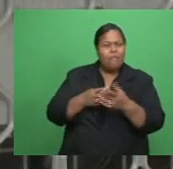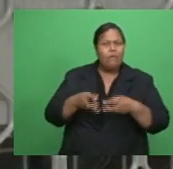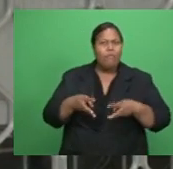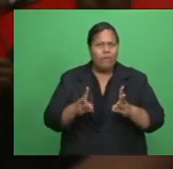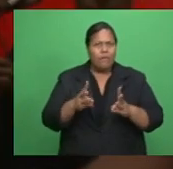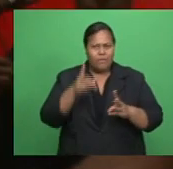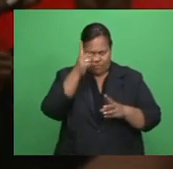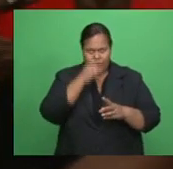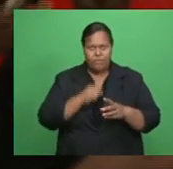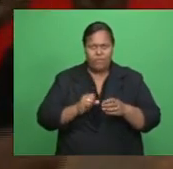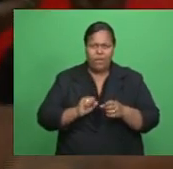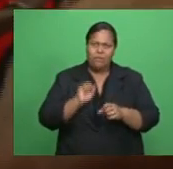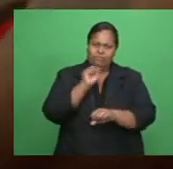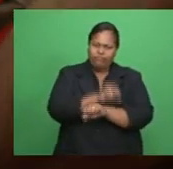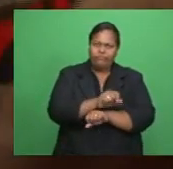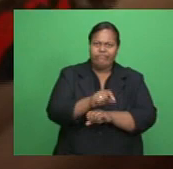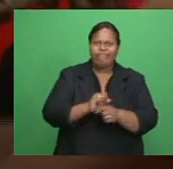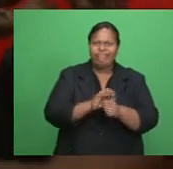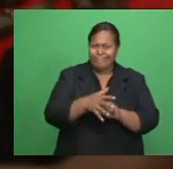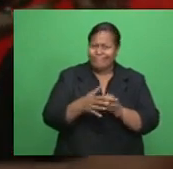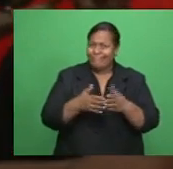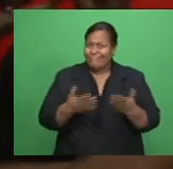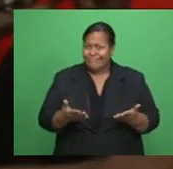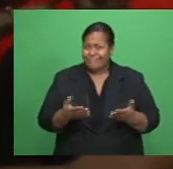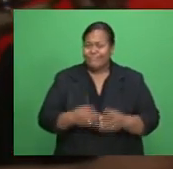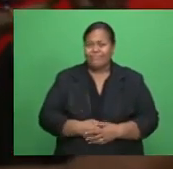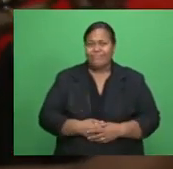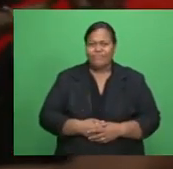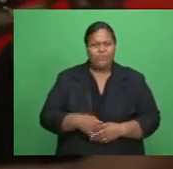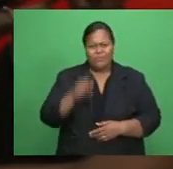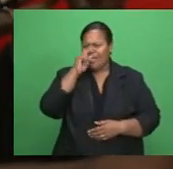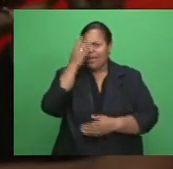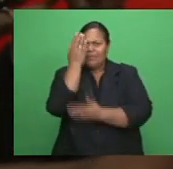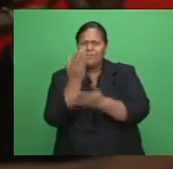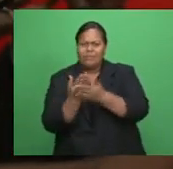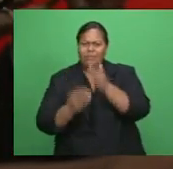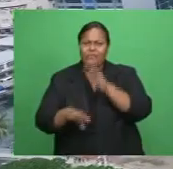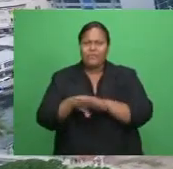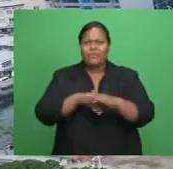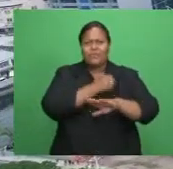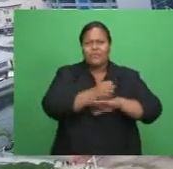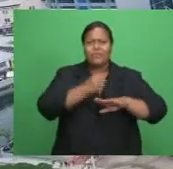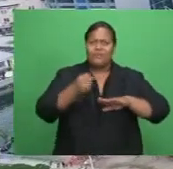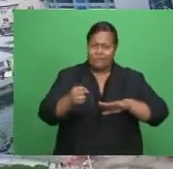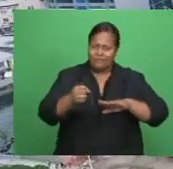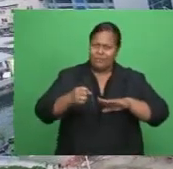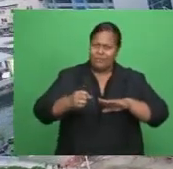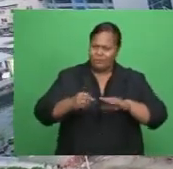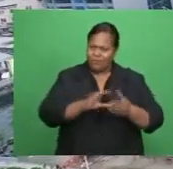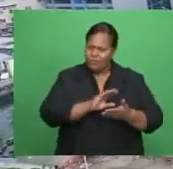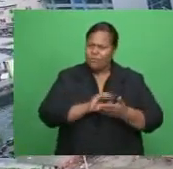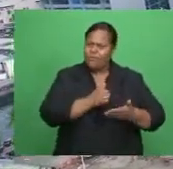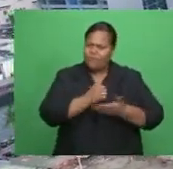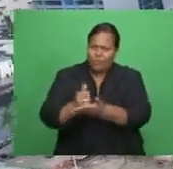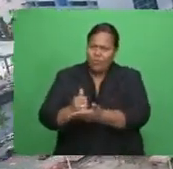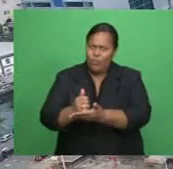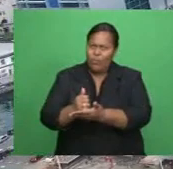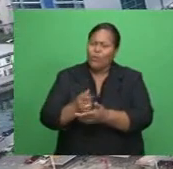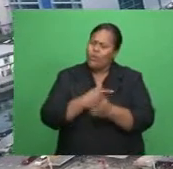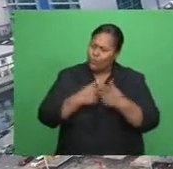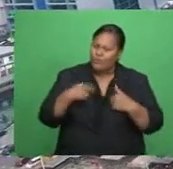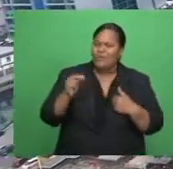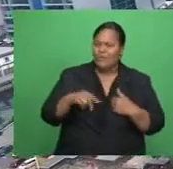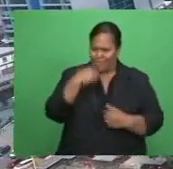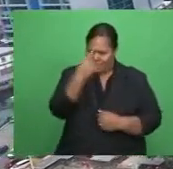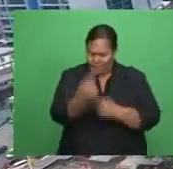get through this pandemic. We cannot rely on the government to do everything for us. We also have to start thinking out of ordinary and start doing things,